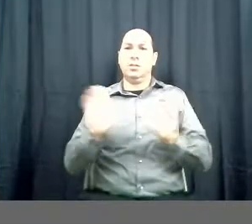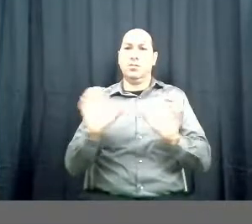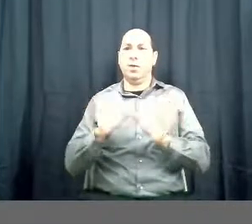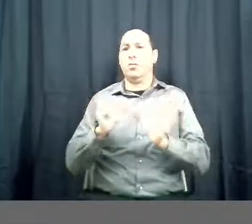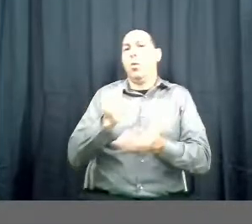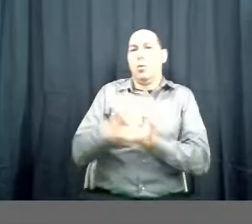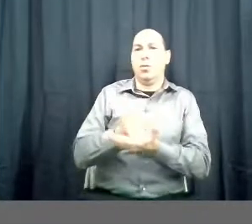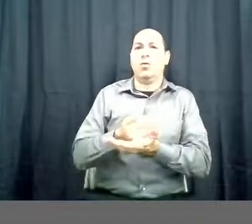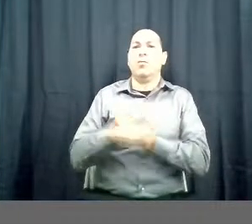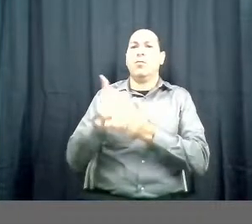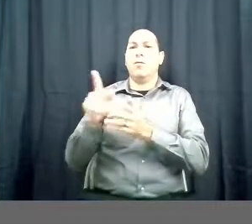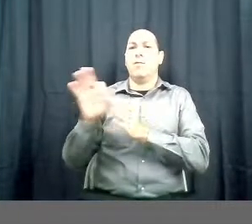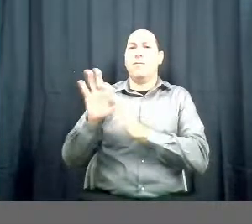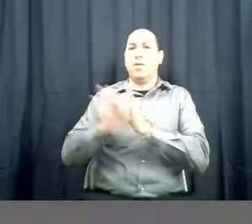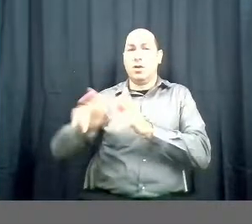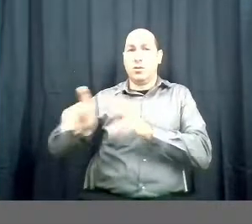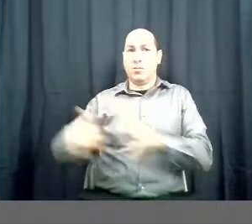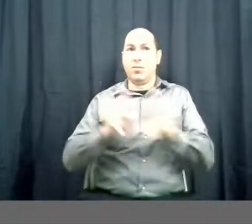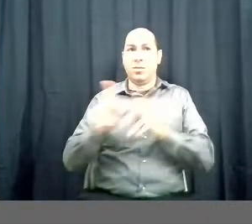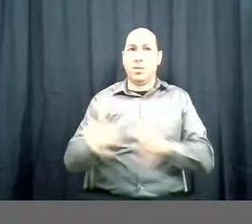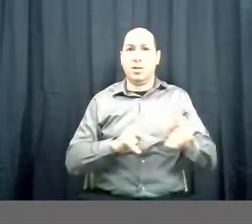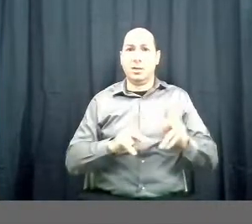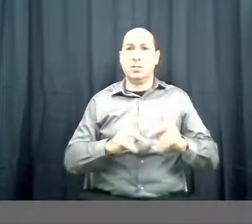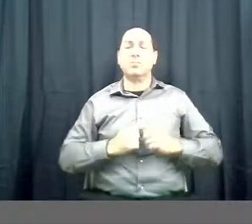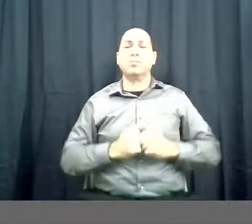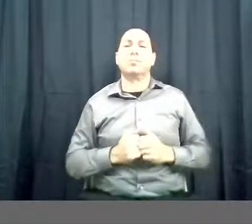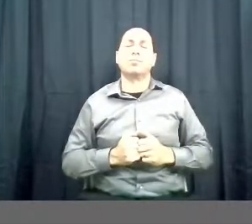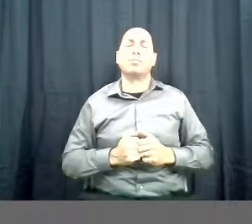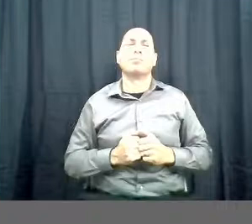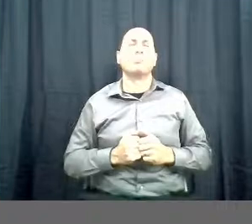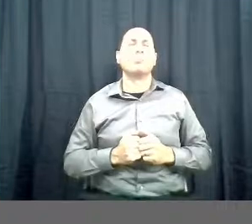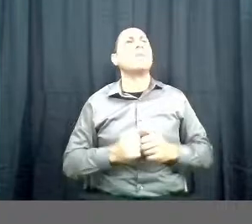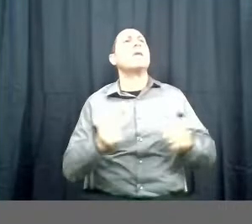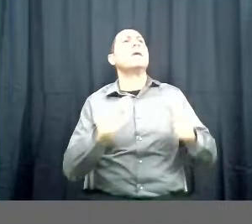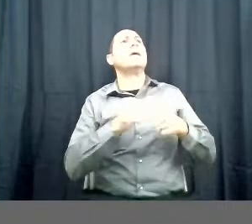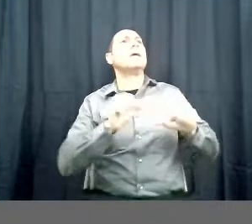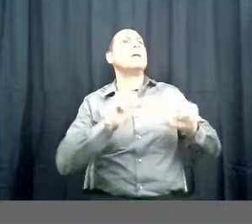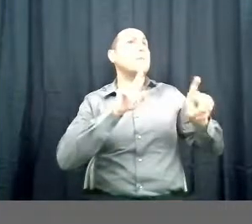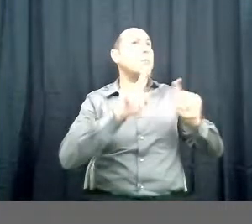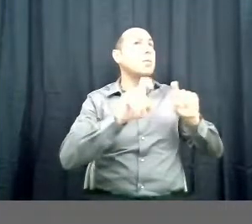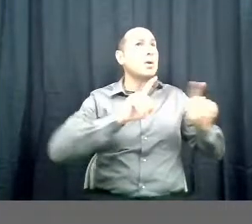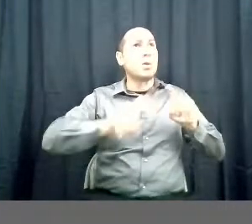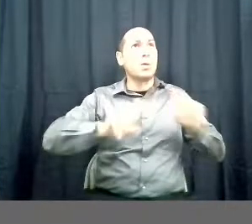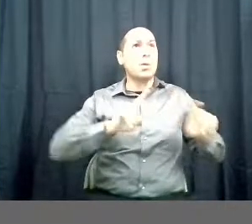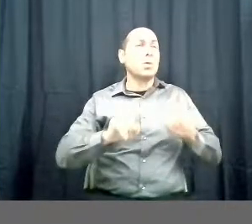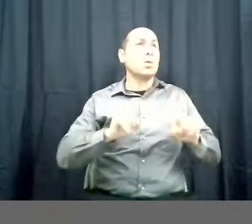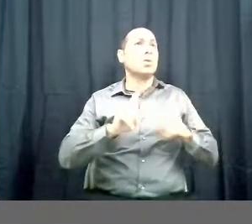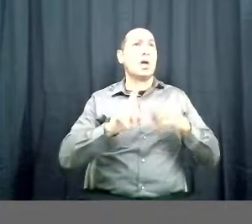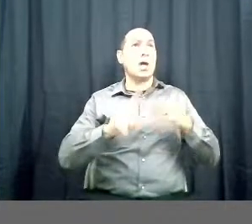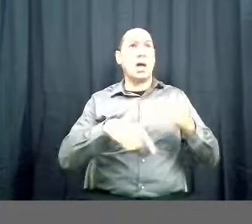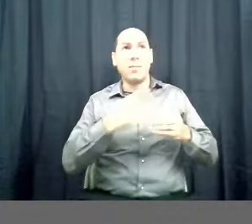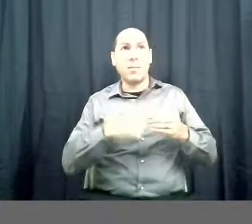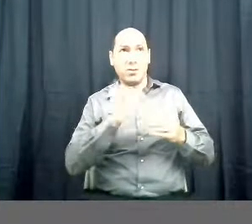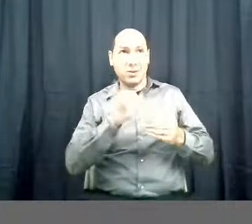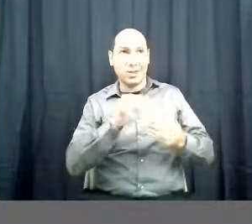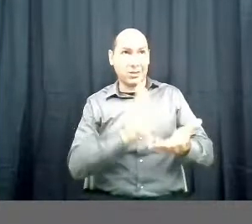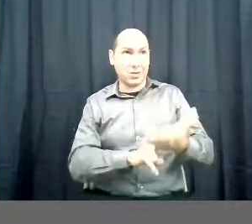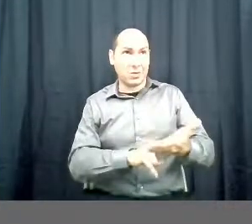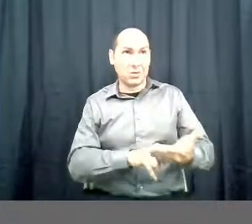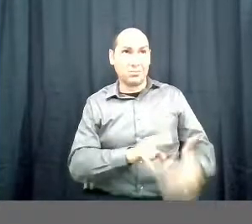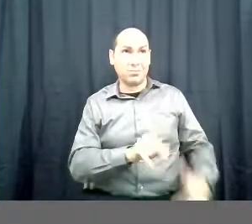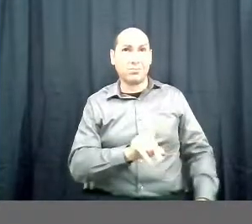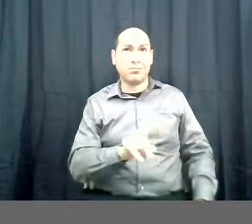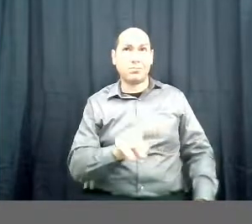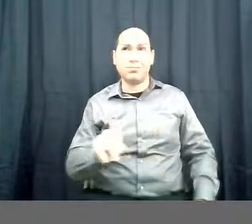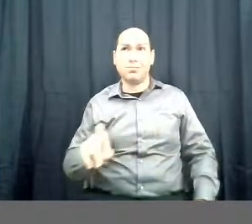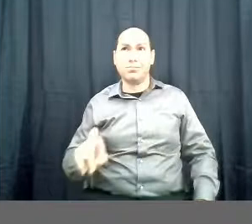Are there any questions from or comments from board members on this contract?